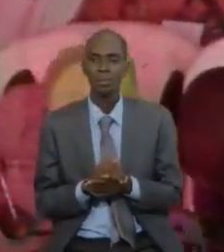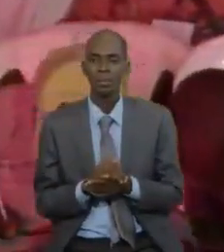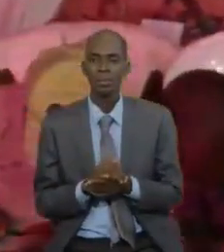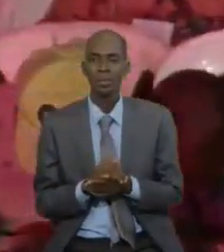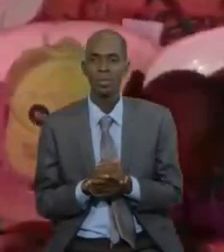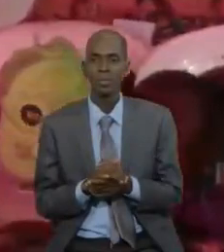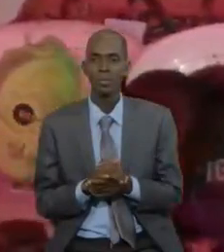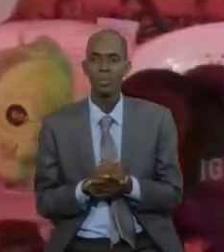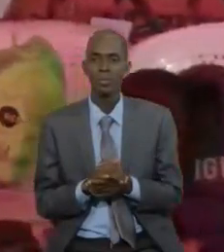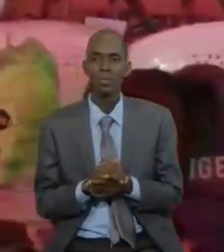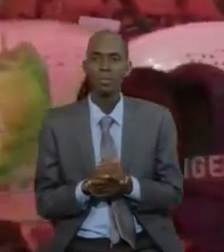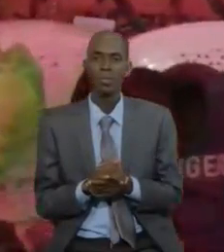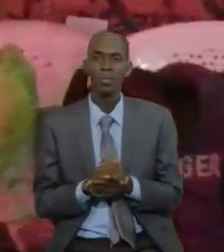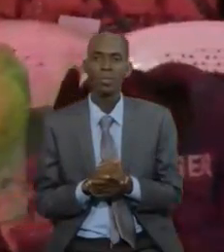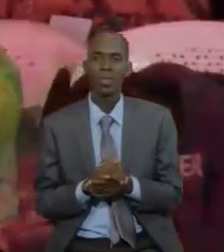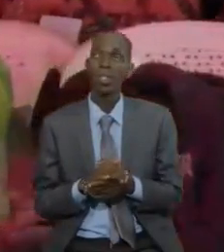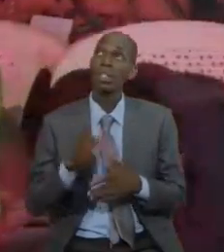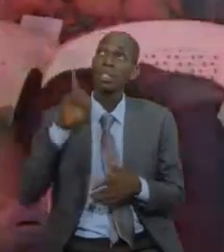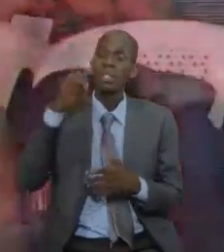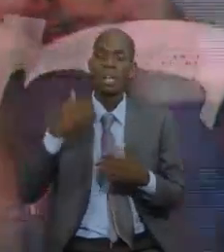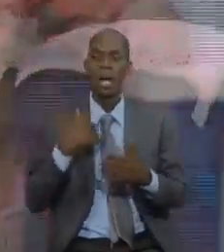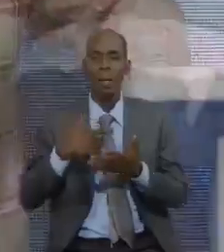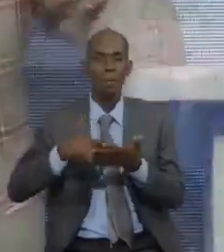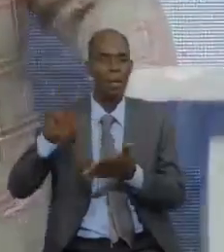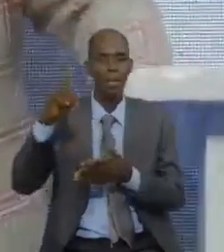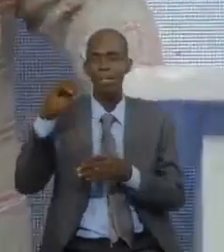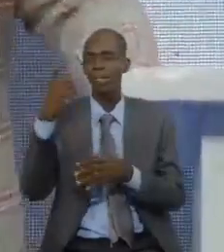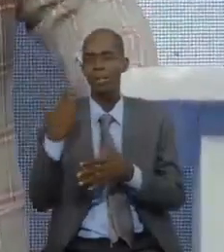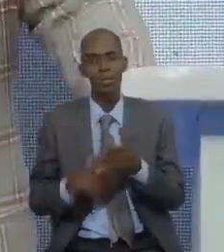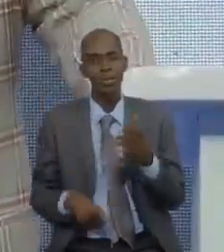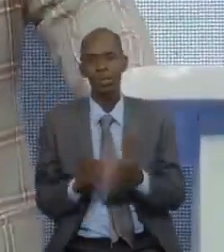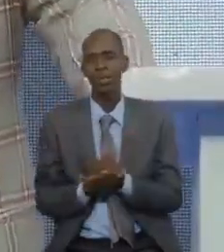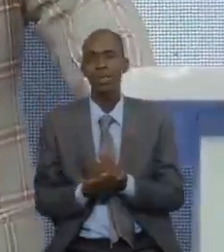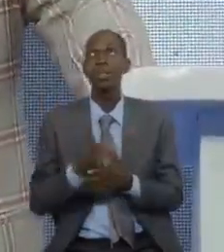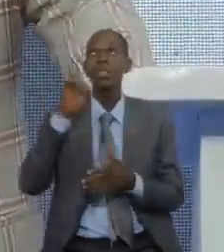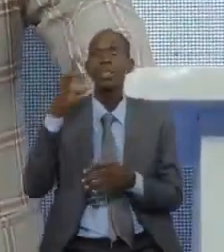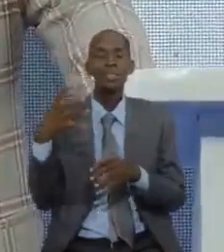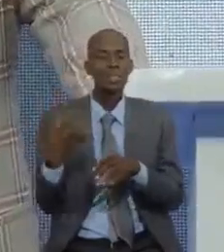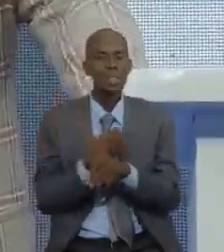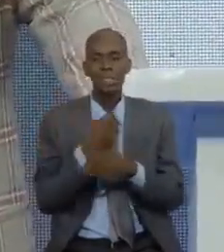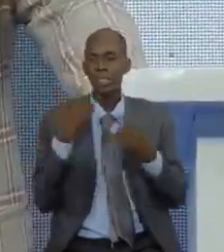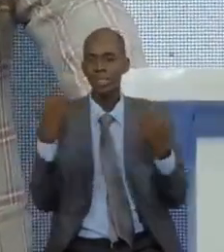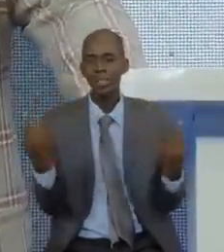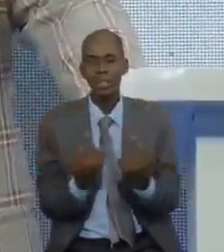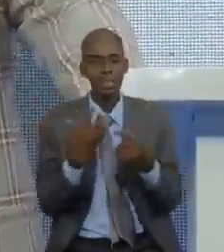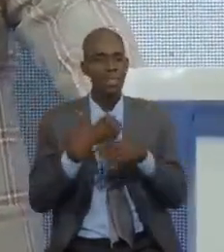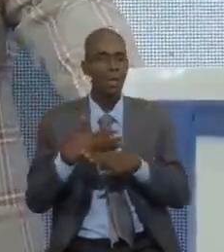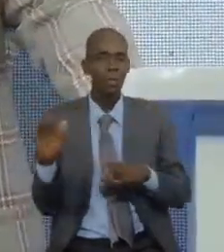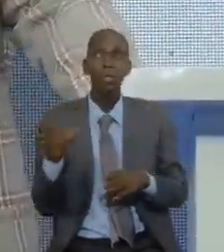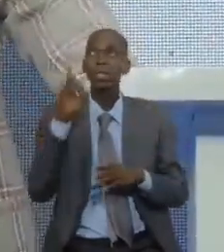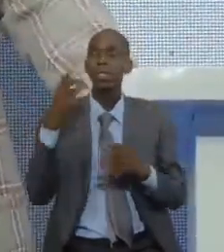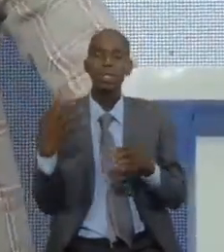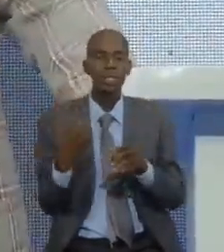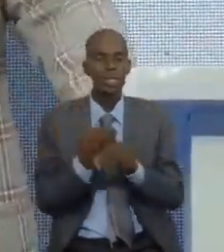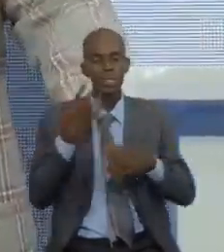He has paid the price. He takes sin away. He takes sickness